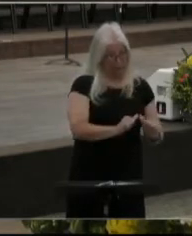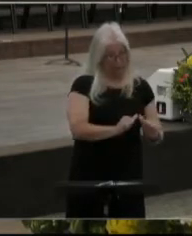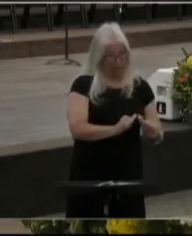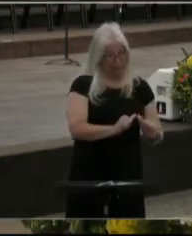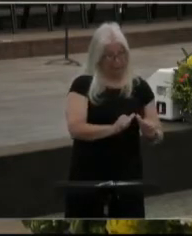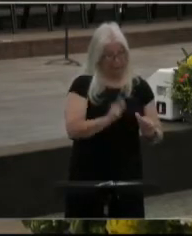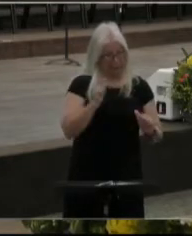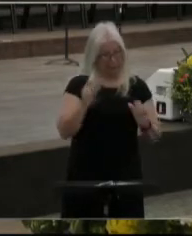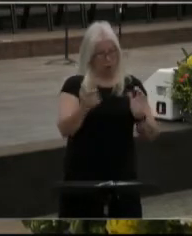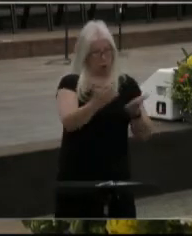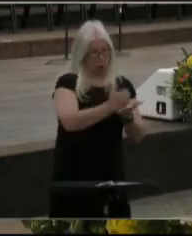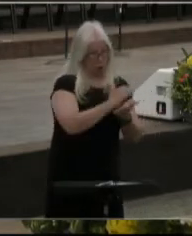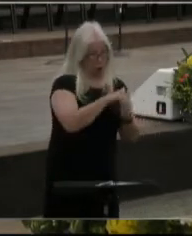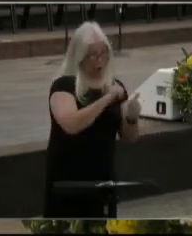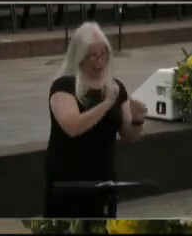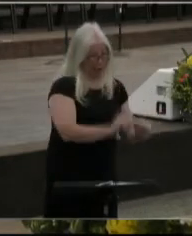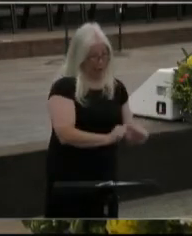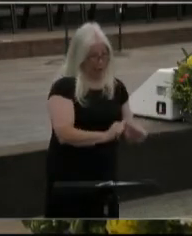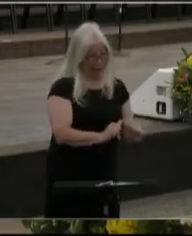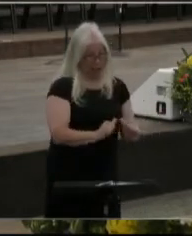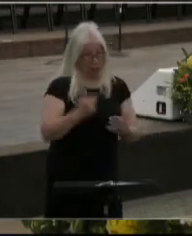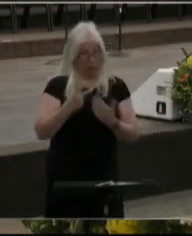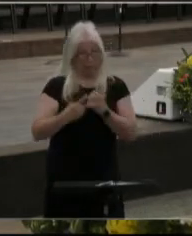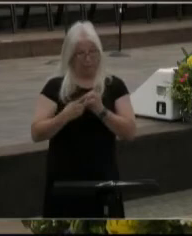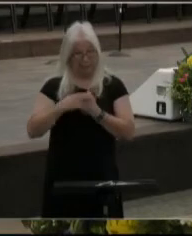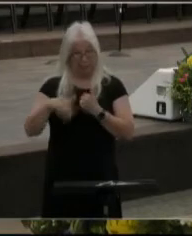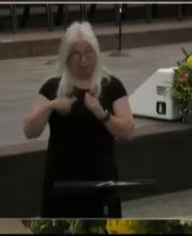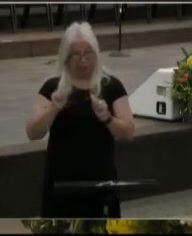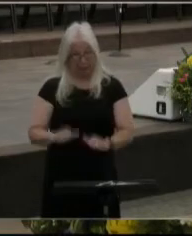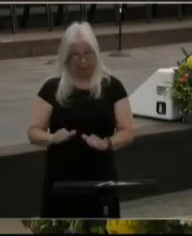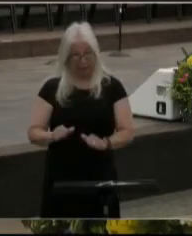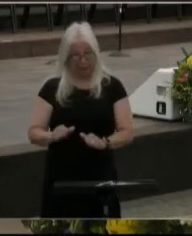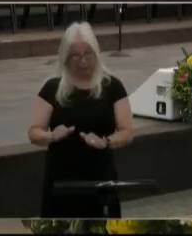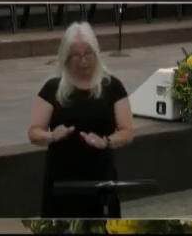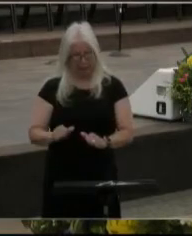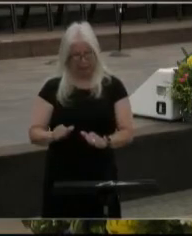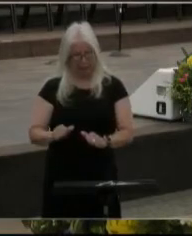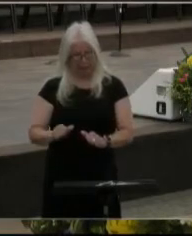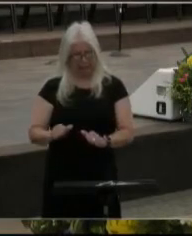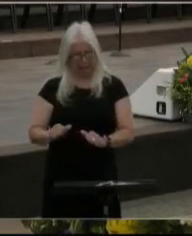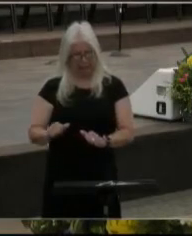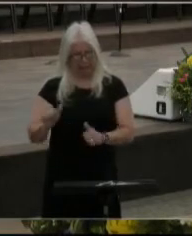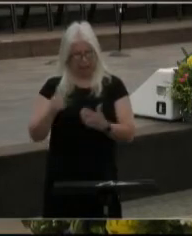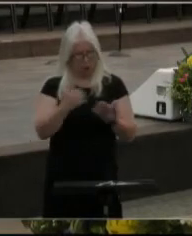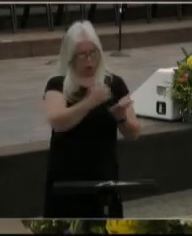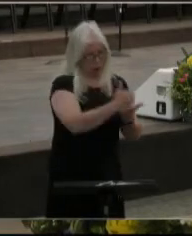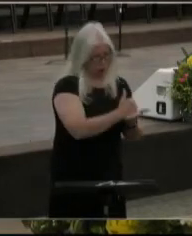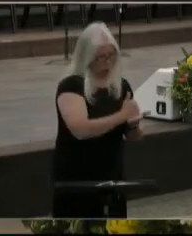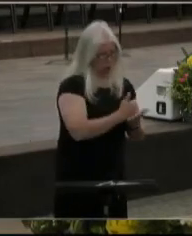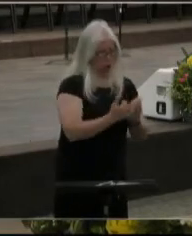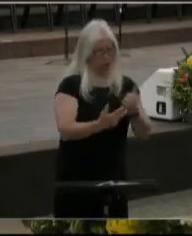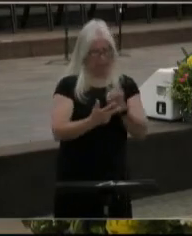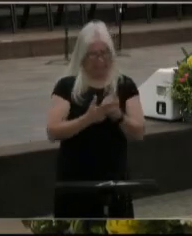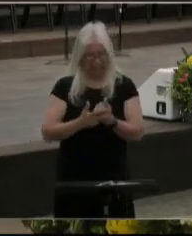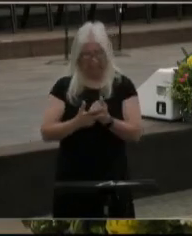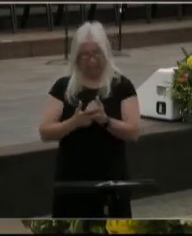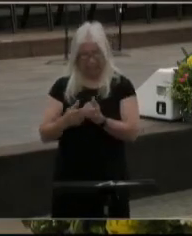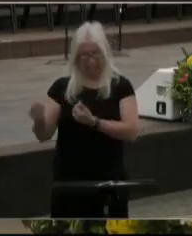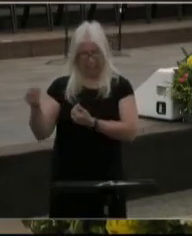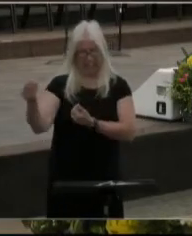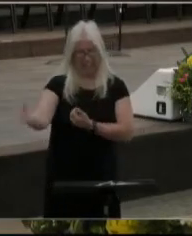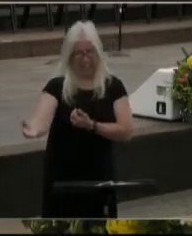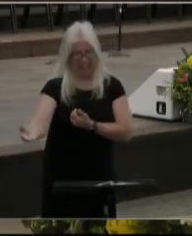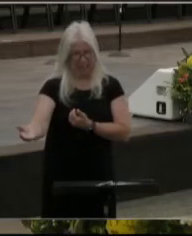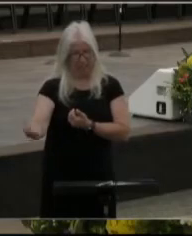world do I reconcile earn all I can with save all I can? And how in the world do I reconcile earn all I can, save all I can, and then